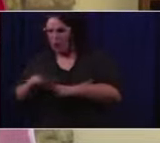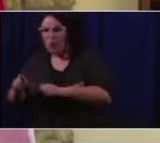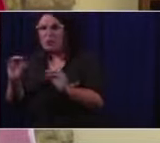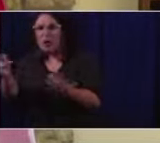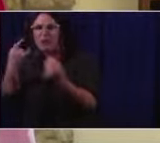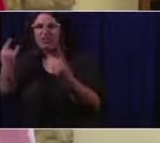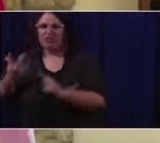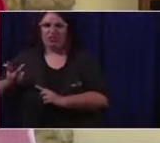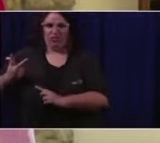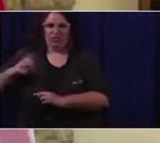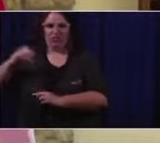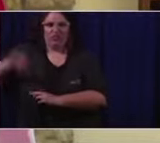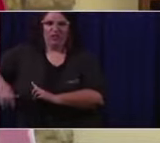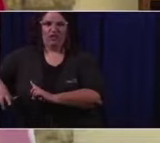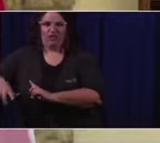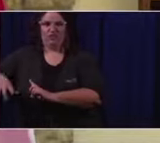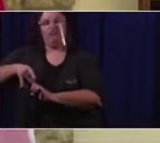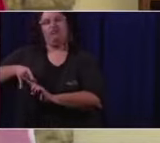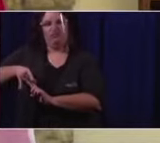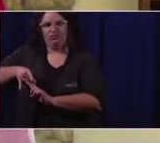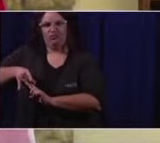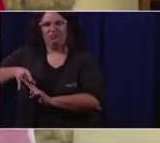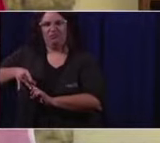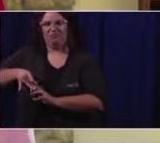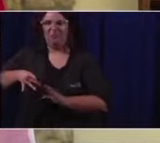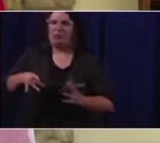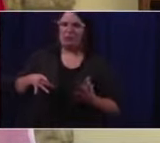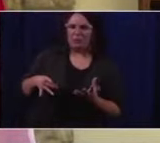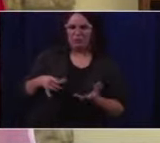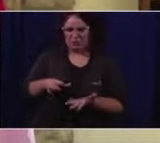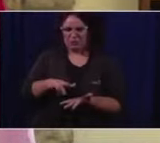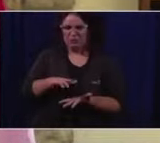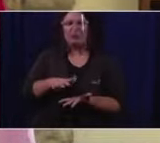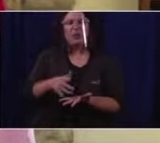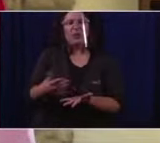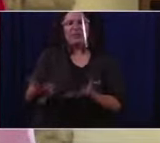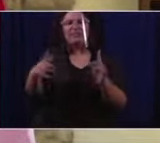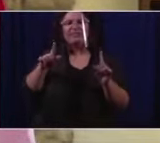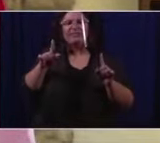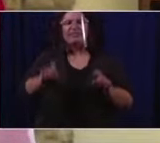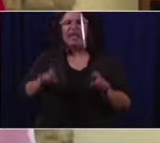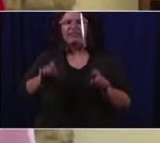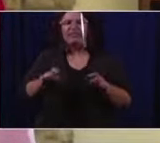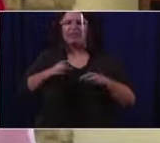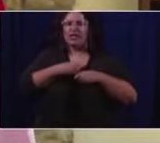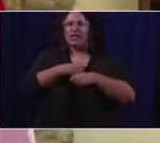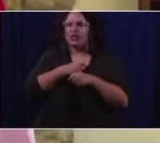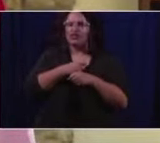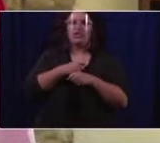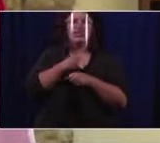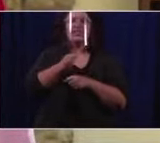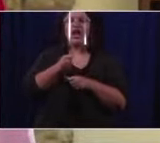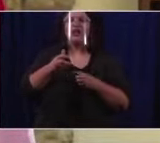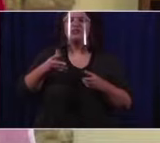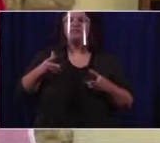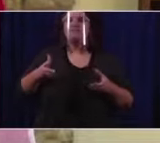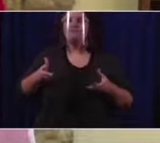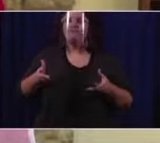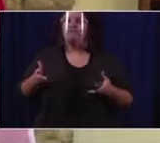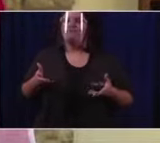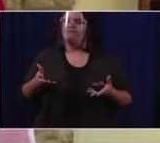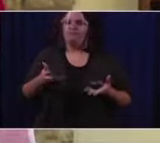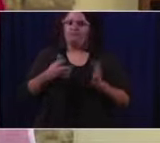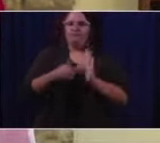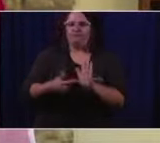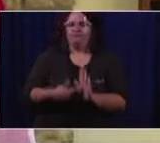that you want to use in our schools, are approved for off-label use, but the test manufacturer does not recommend them for use on asymptomatic people, and nearly all